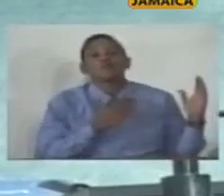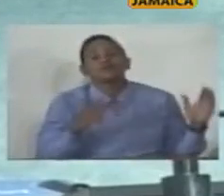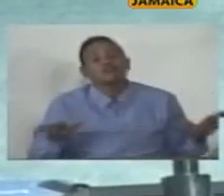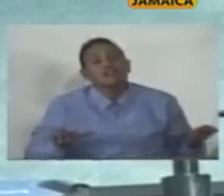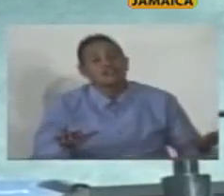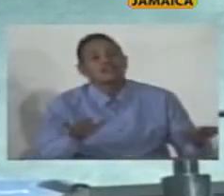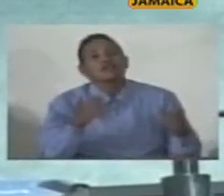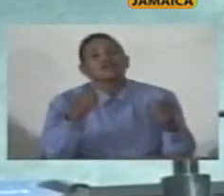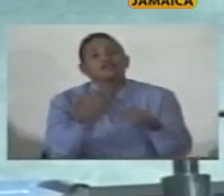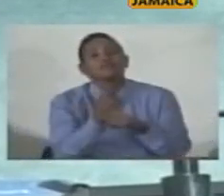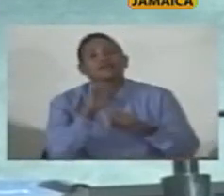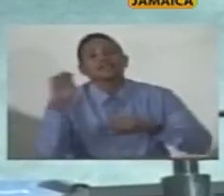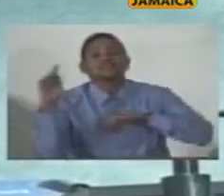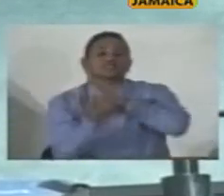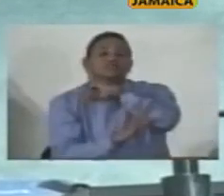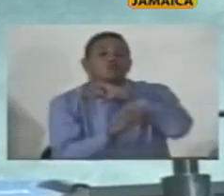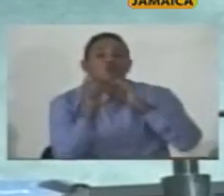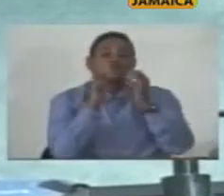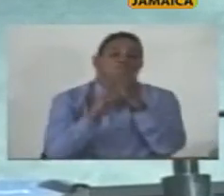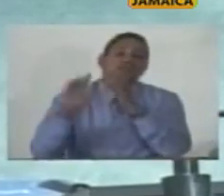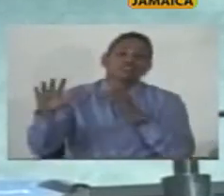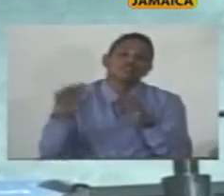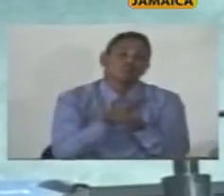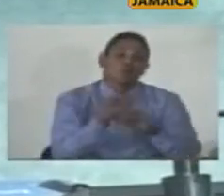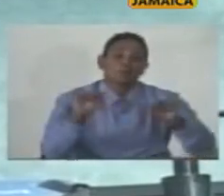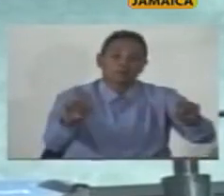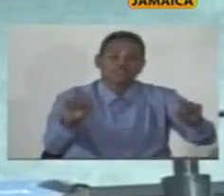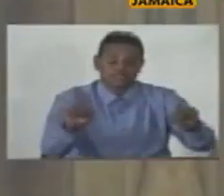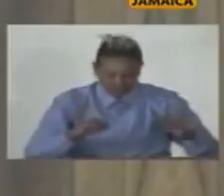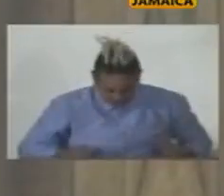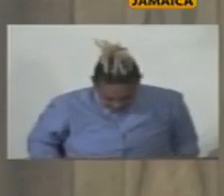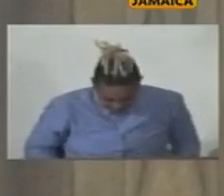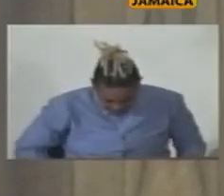make East Portland realize its full potential.